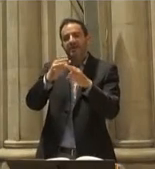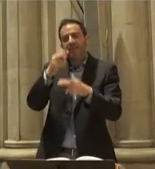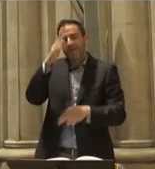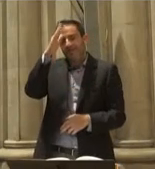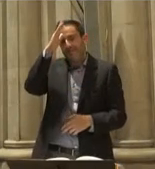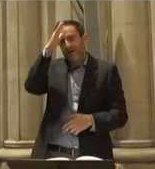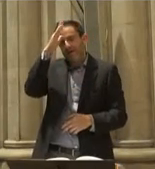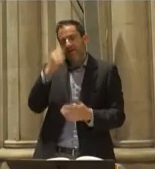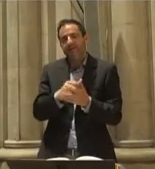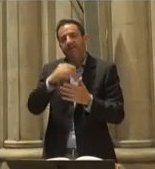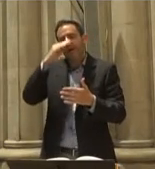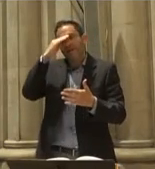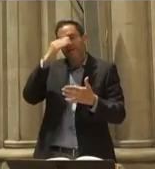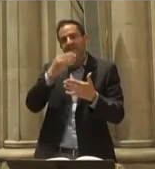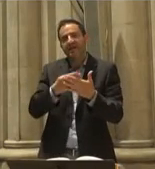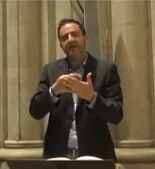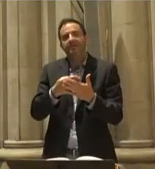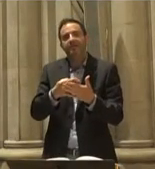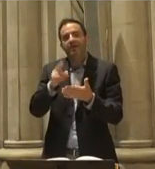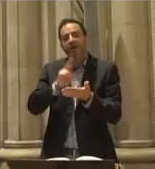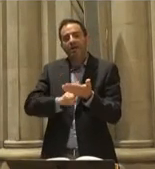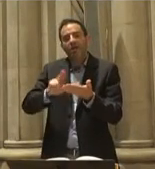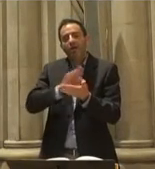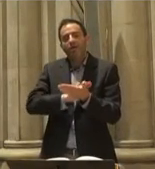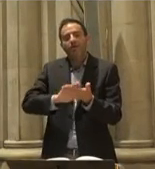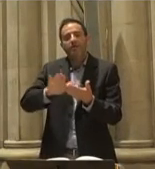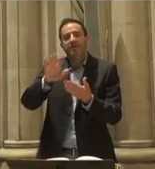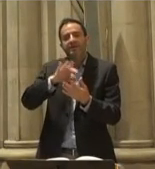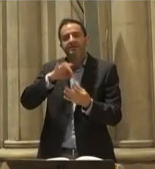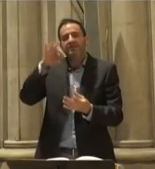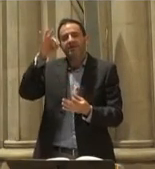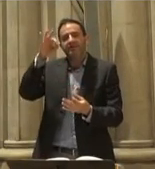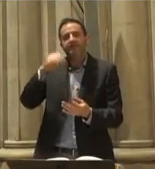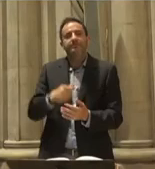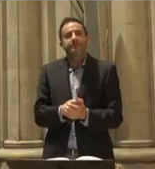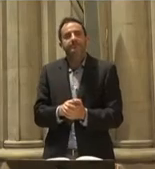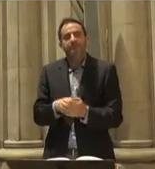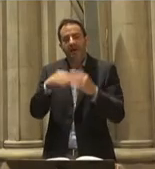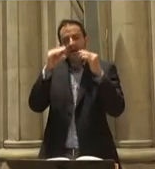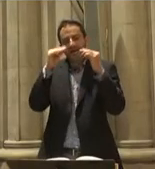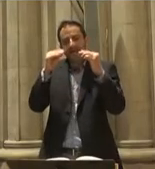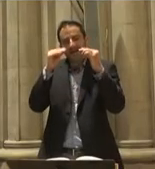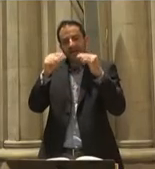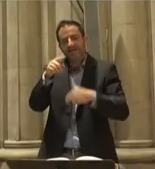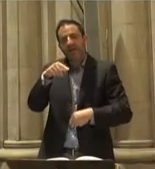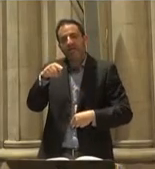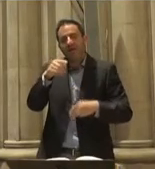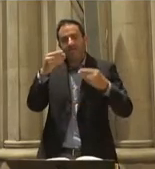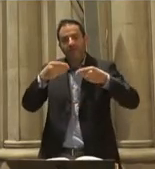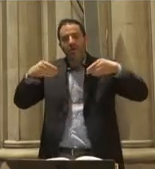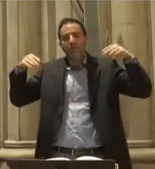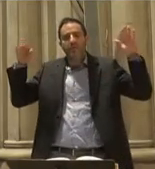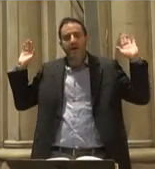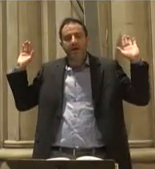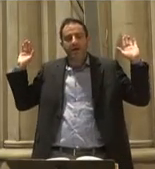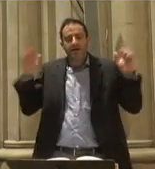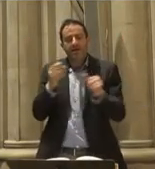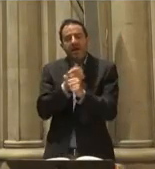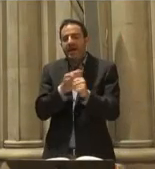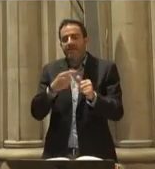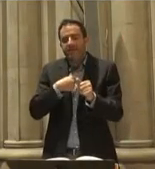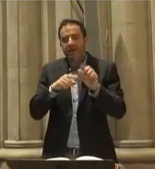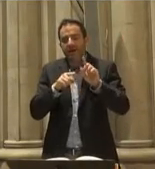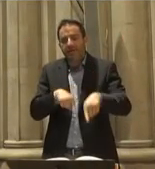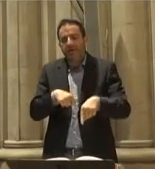Father, and of the Son, and of the Holy Spirit, and teaching them to obey everything that I have commanded